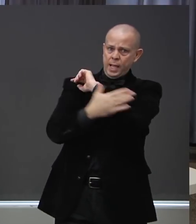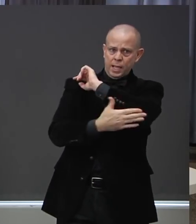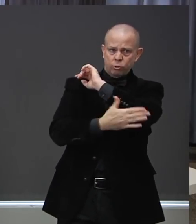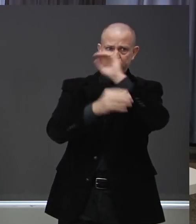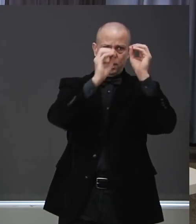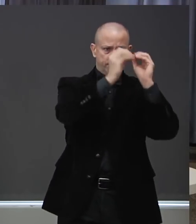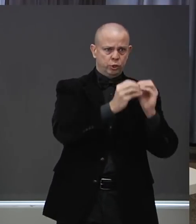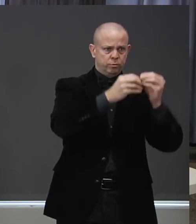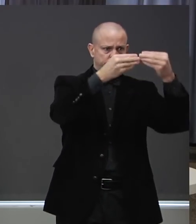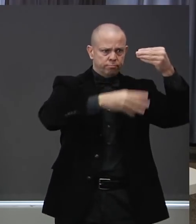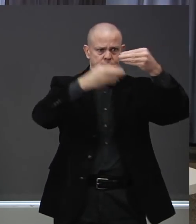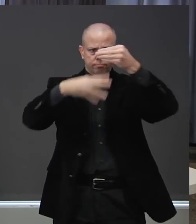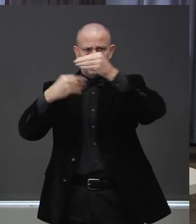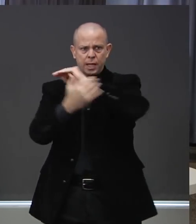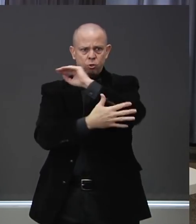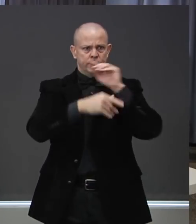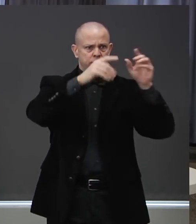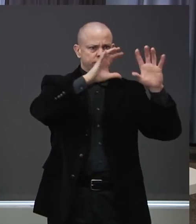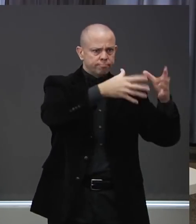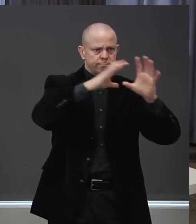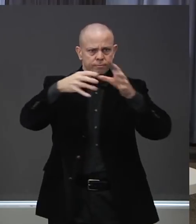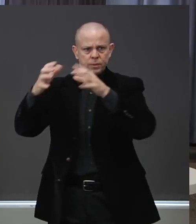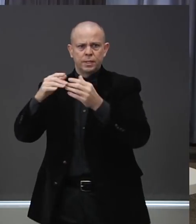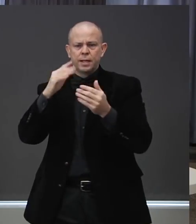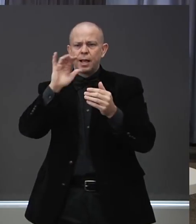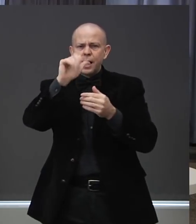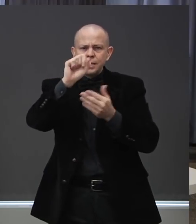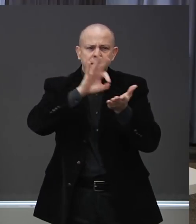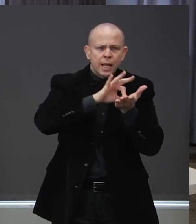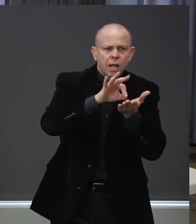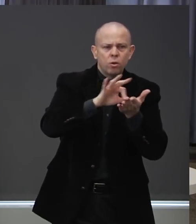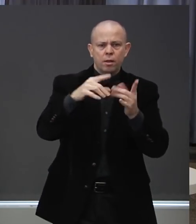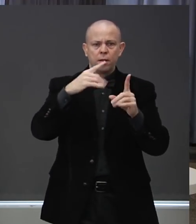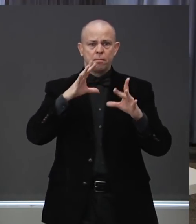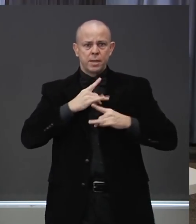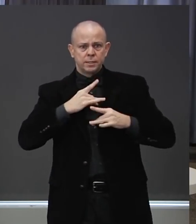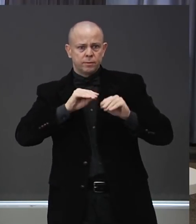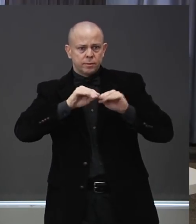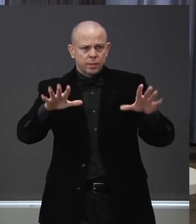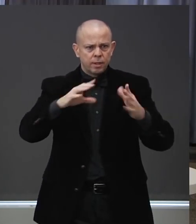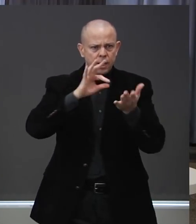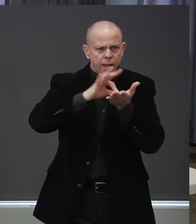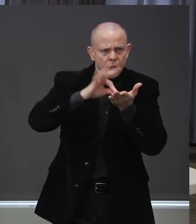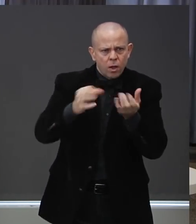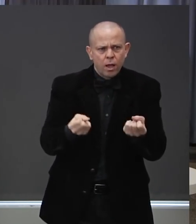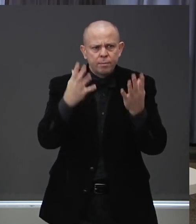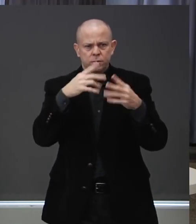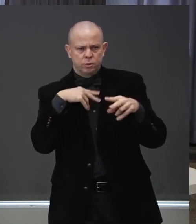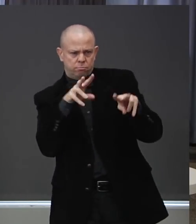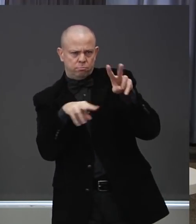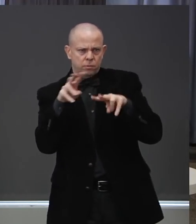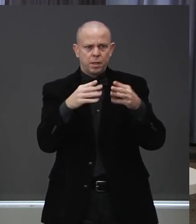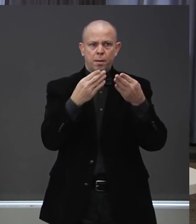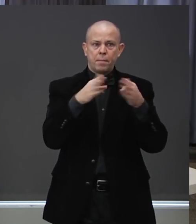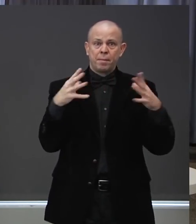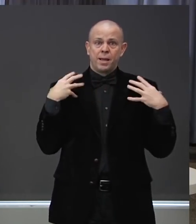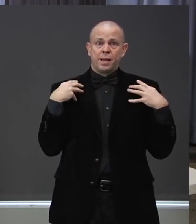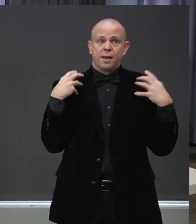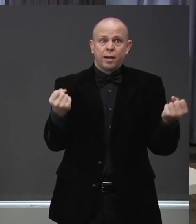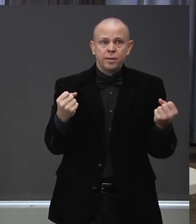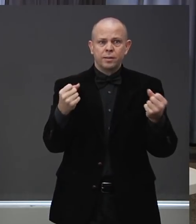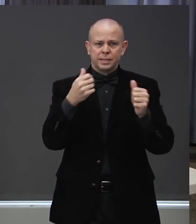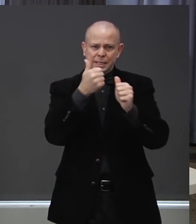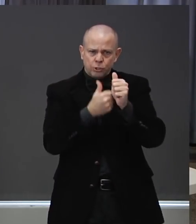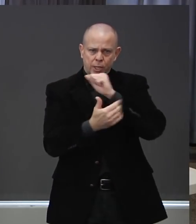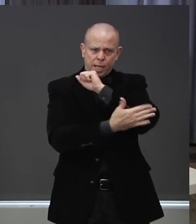test positivity, and we work on calculating that based on all the case data that public health gets. If we